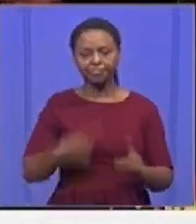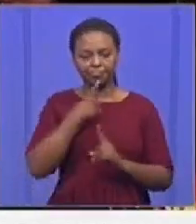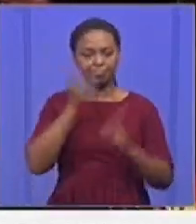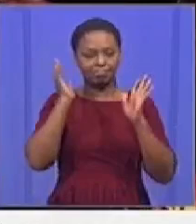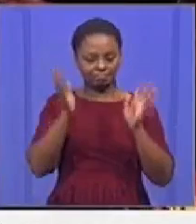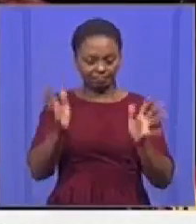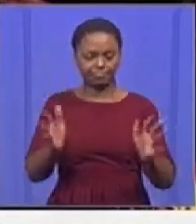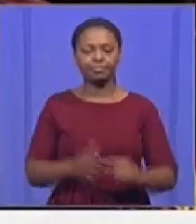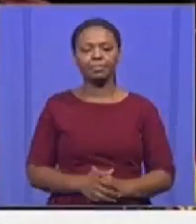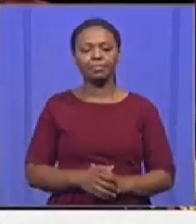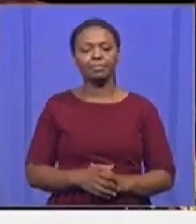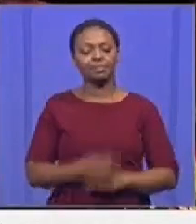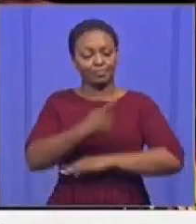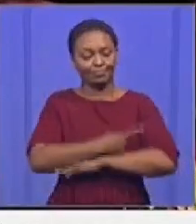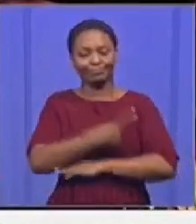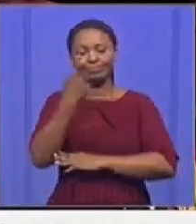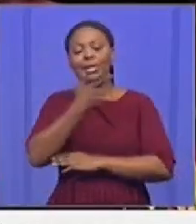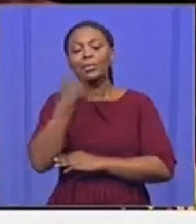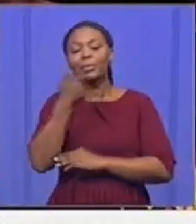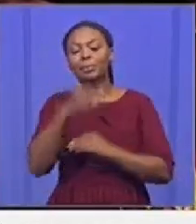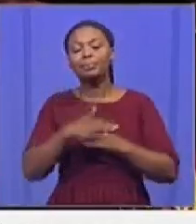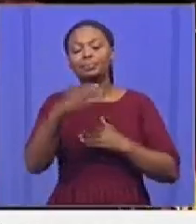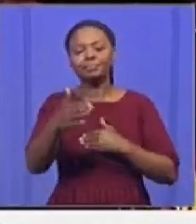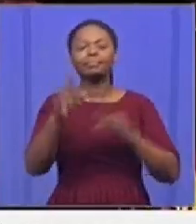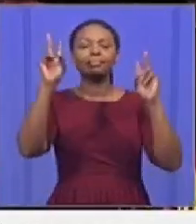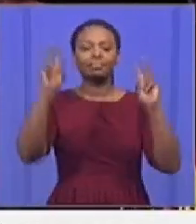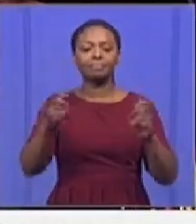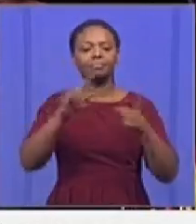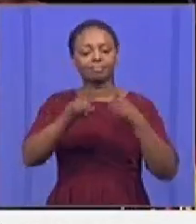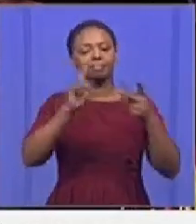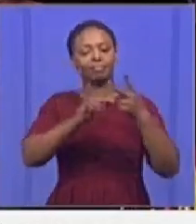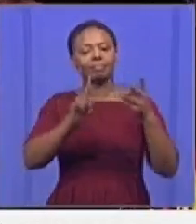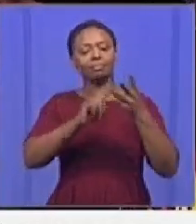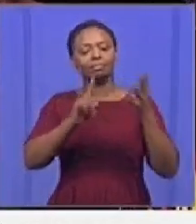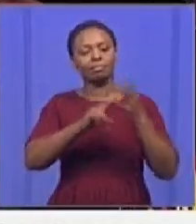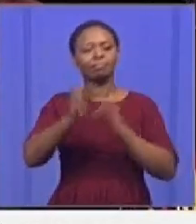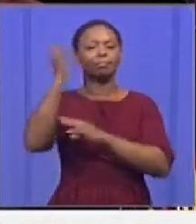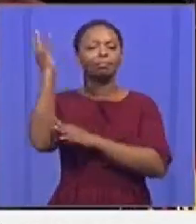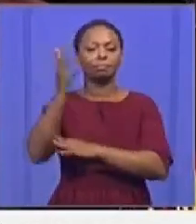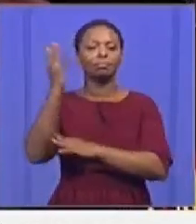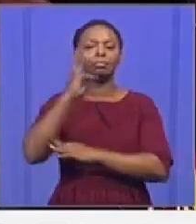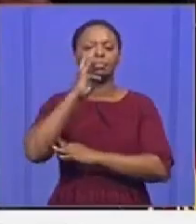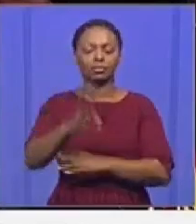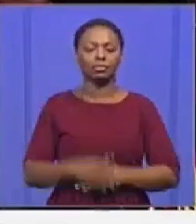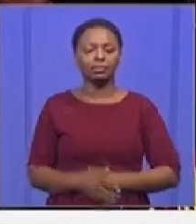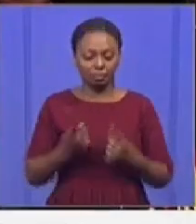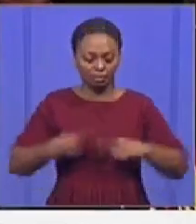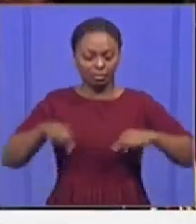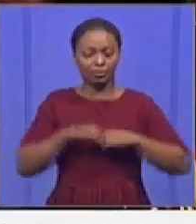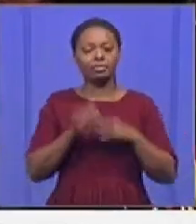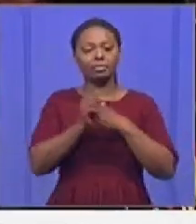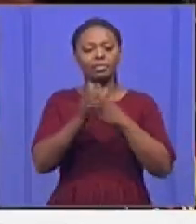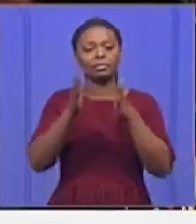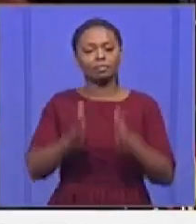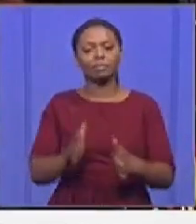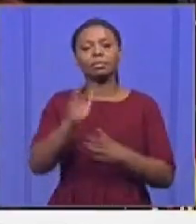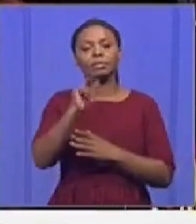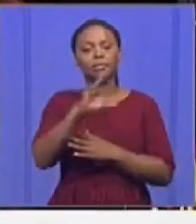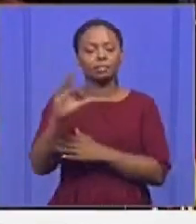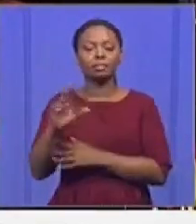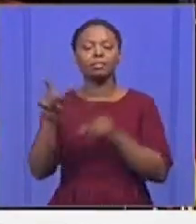is going to be dealing with these issues. We as the leaders of the ANC, also within